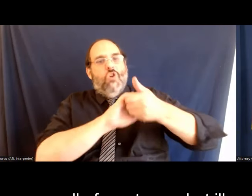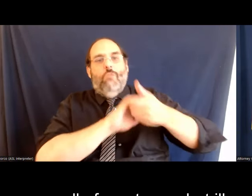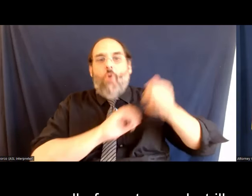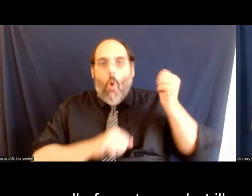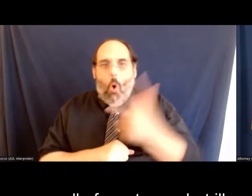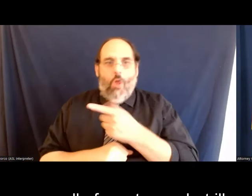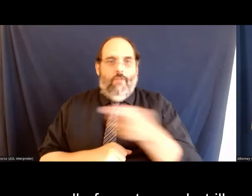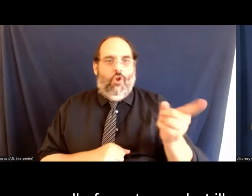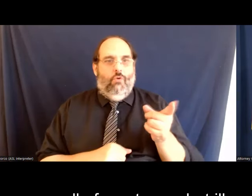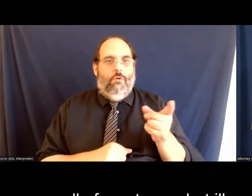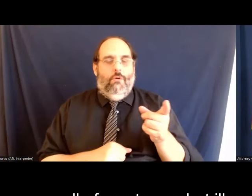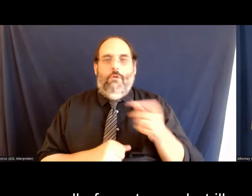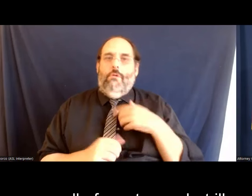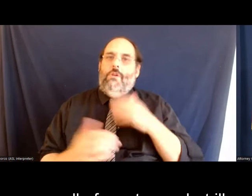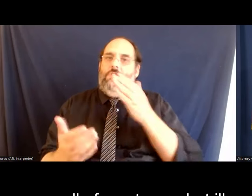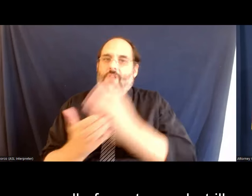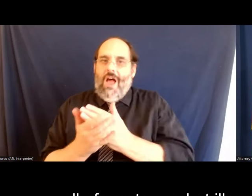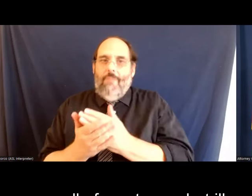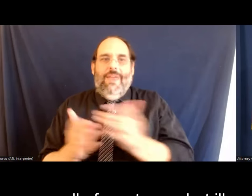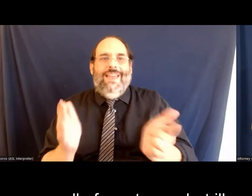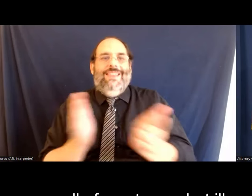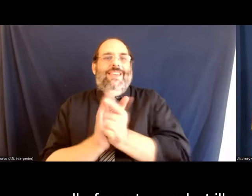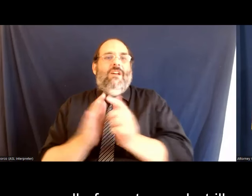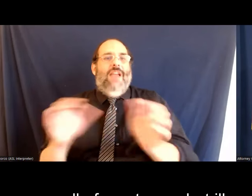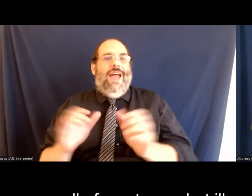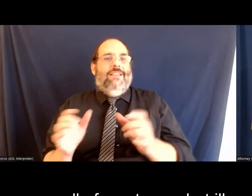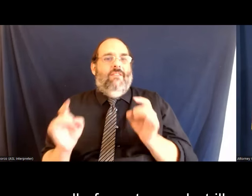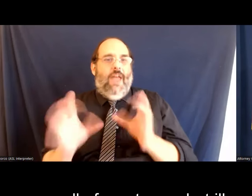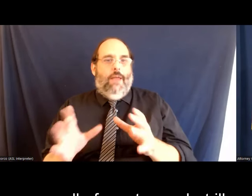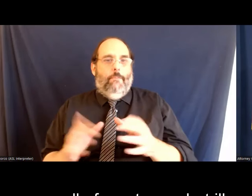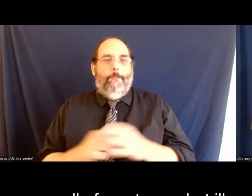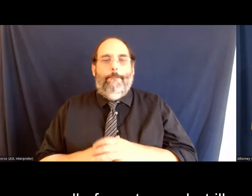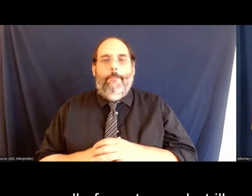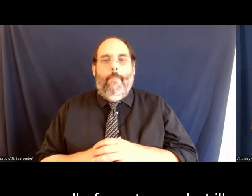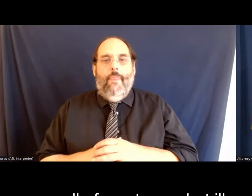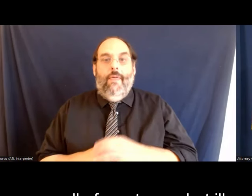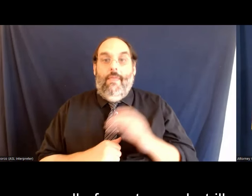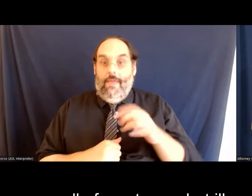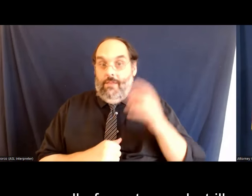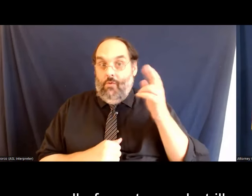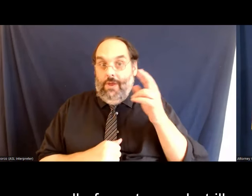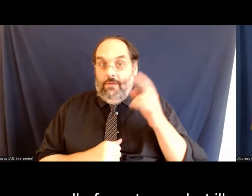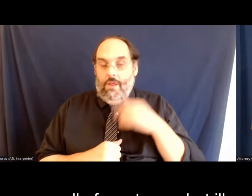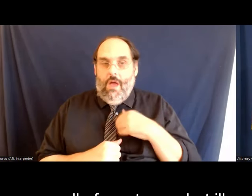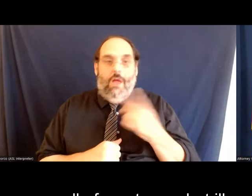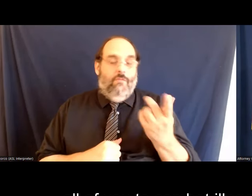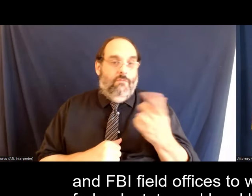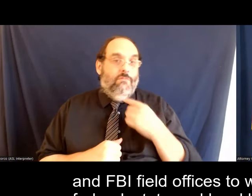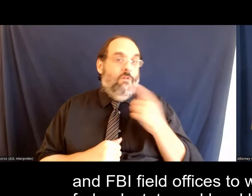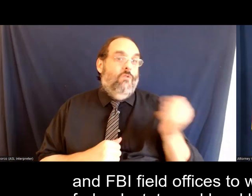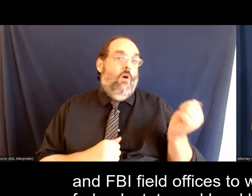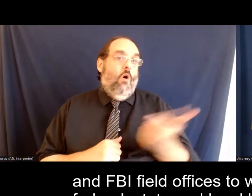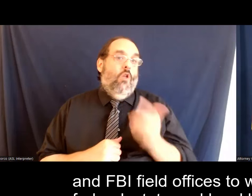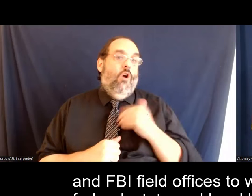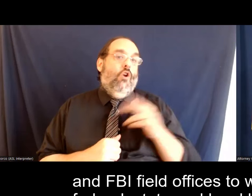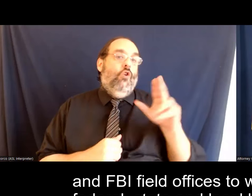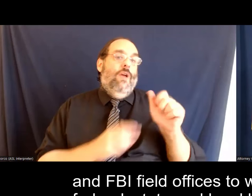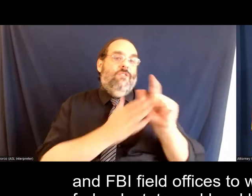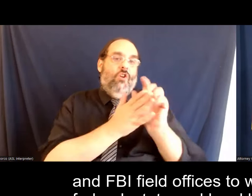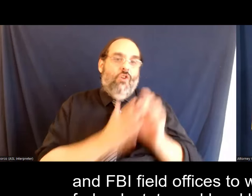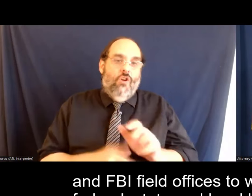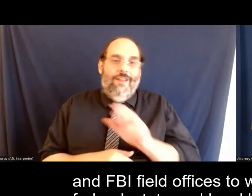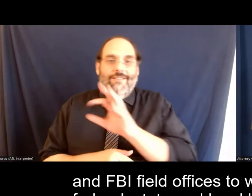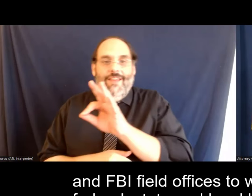you to combat illegal acts of hate. That is why I have directed all of our U.S. attorneys and FBI